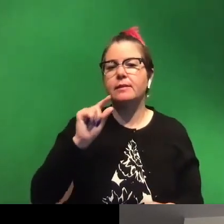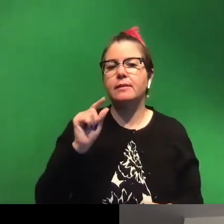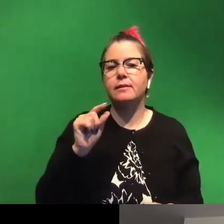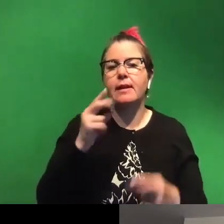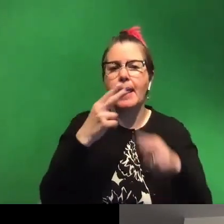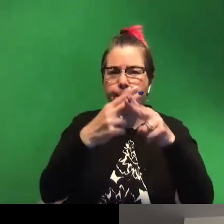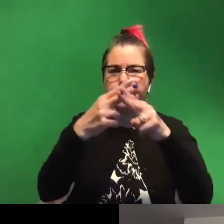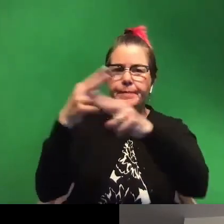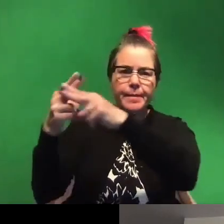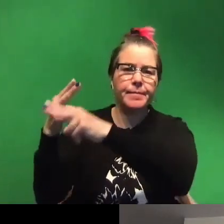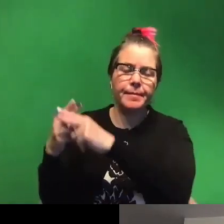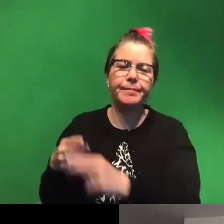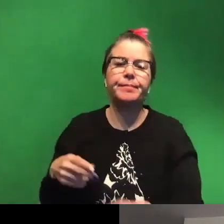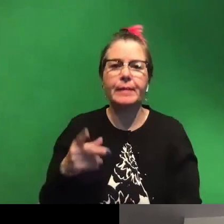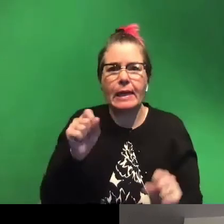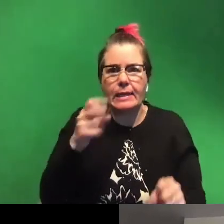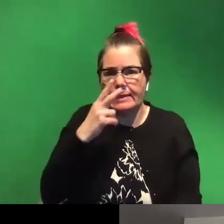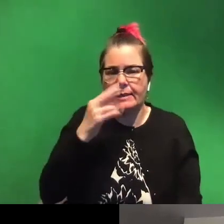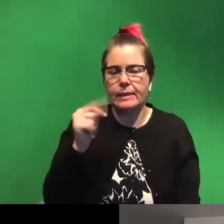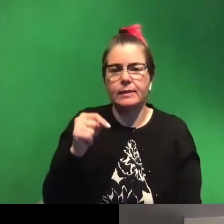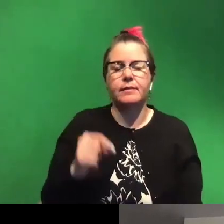it because they could see it.